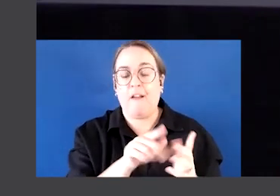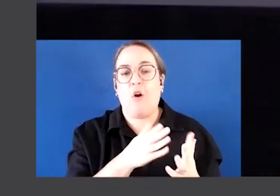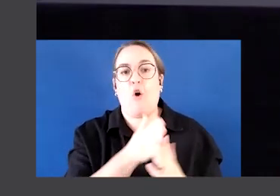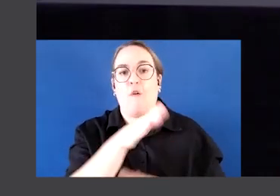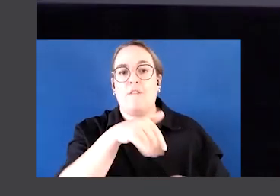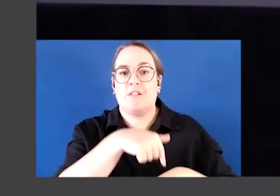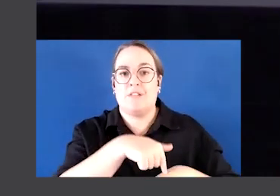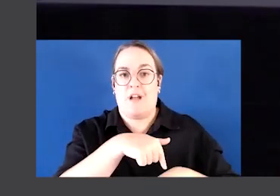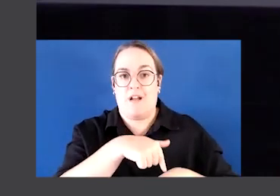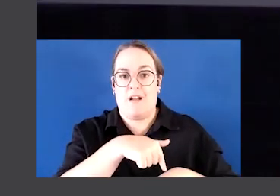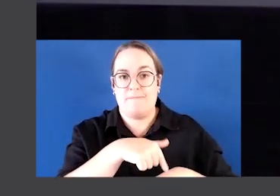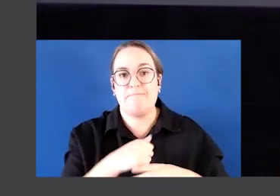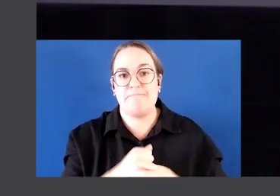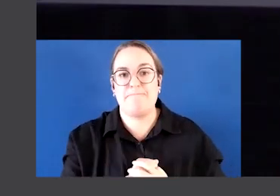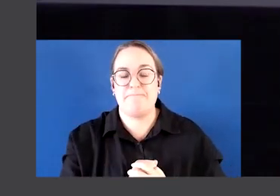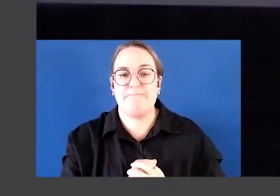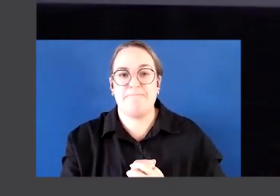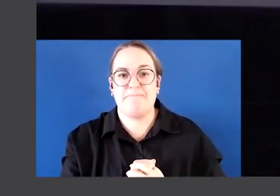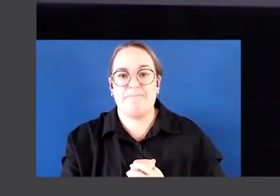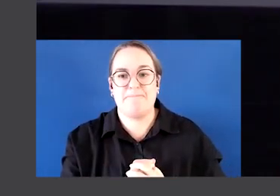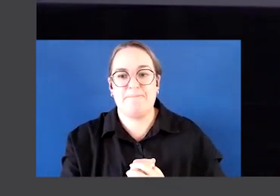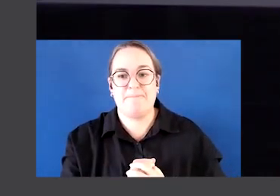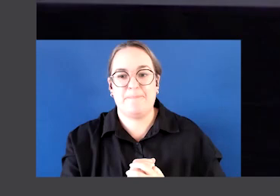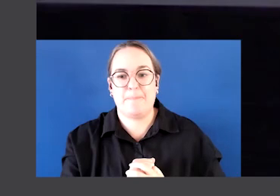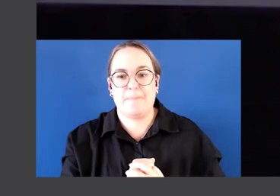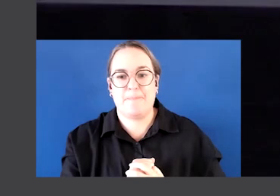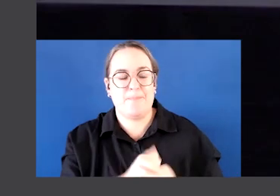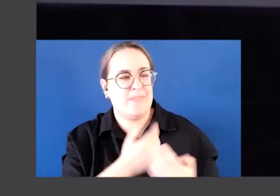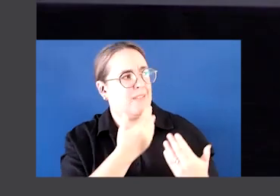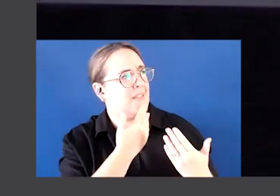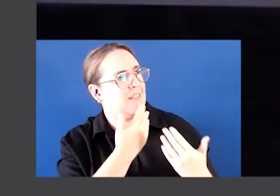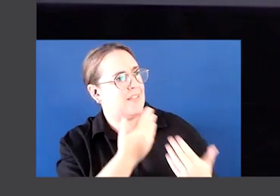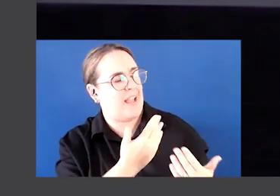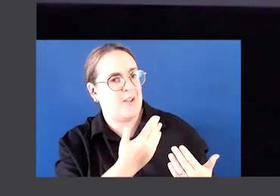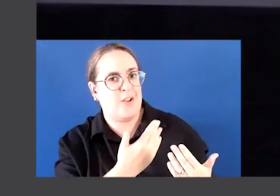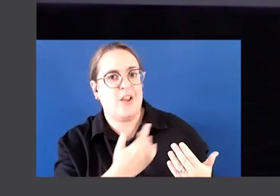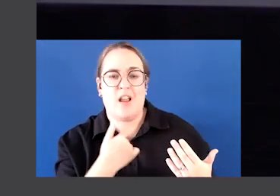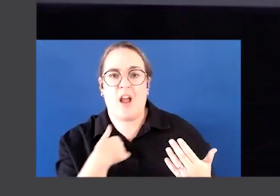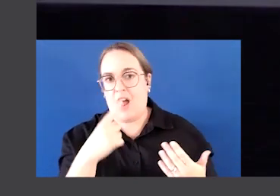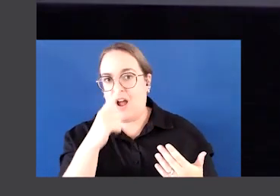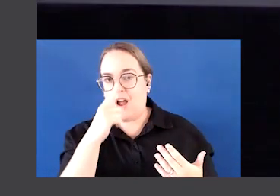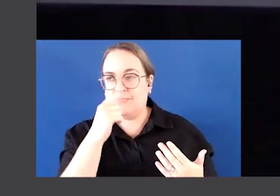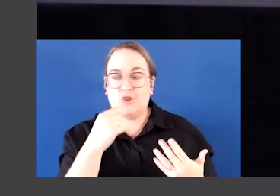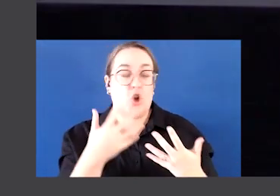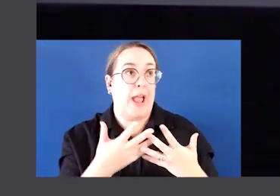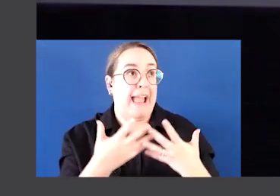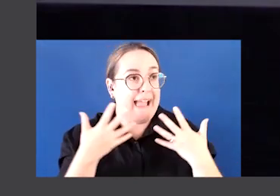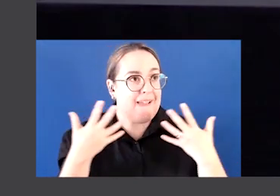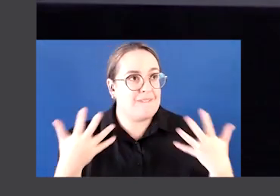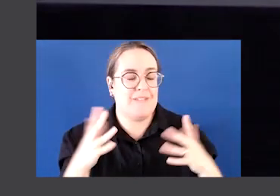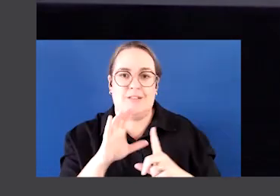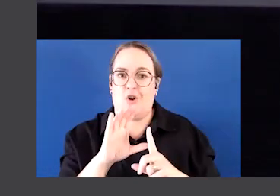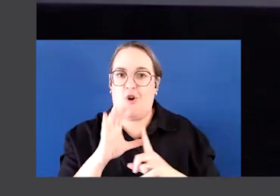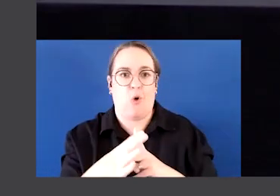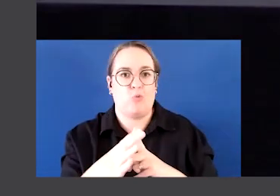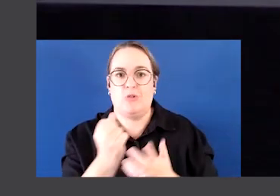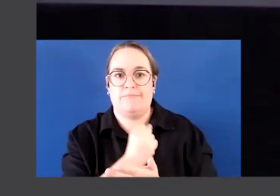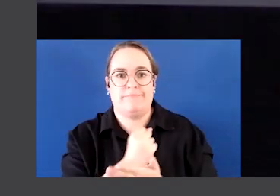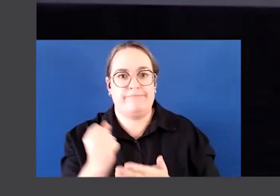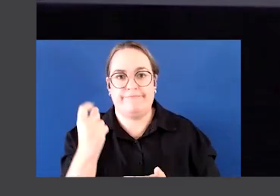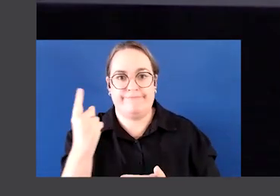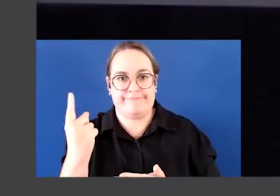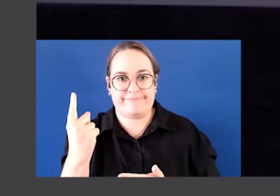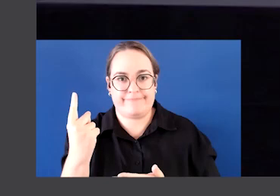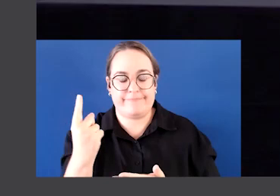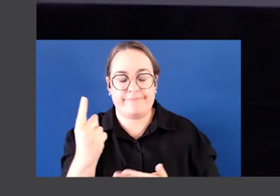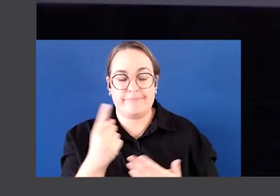as it morphs and develops over time. Thank you. Just such a big emphasis on culture. I can't tell you how often